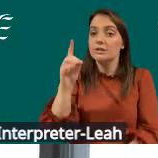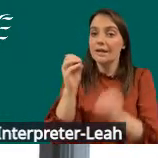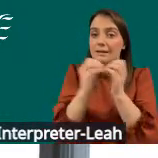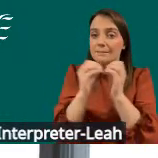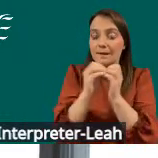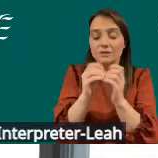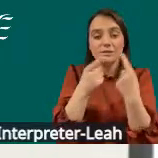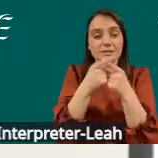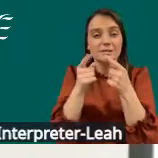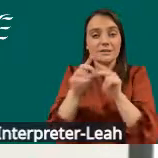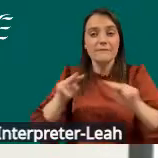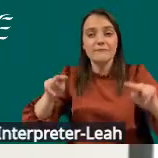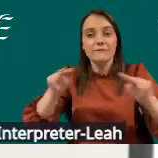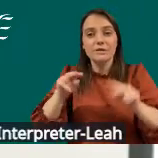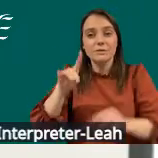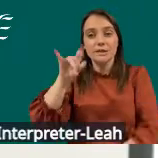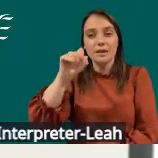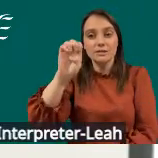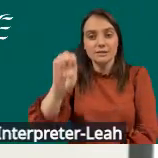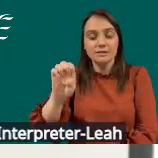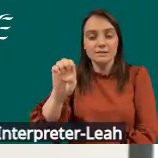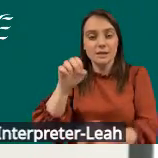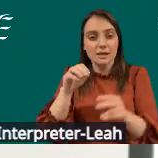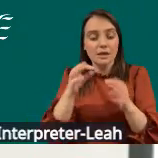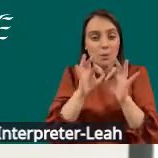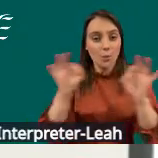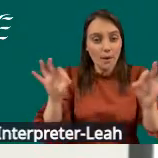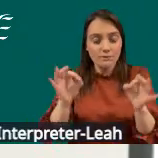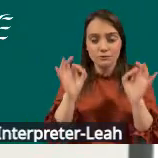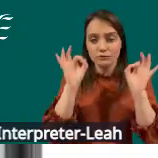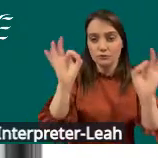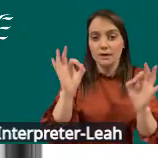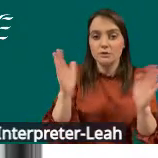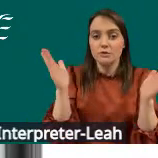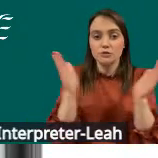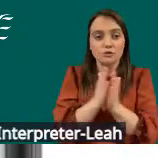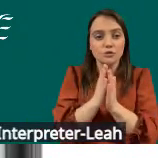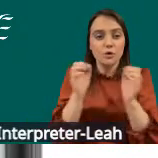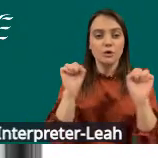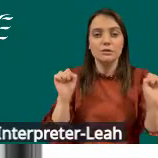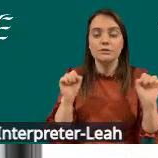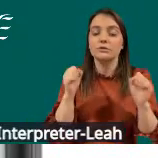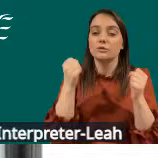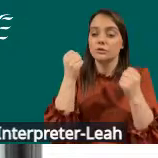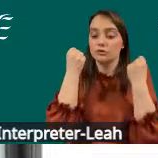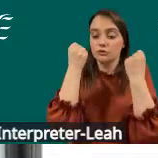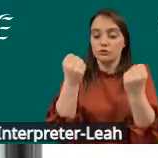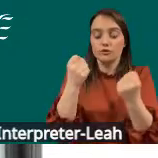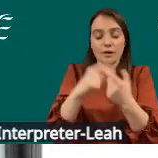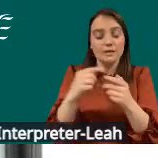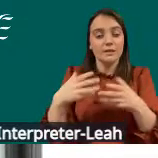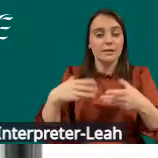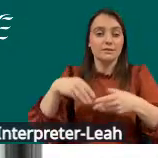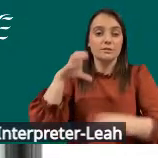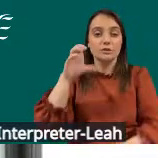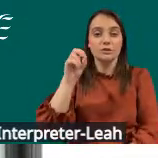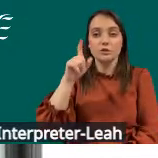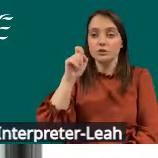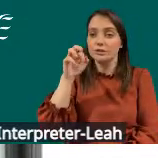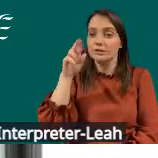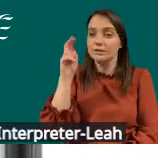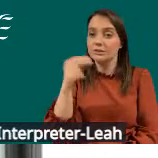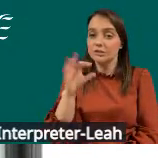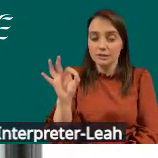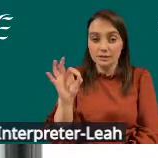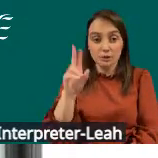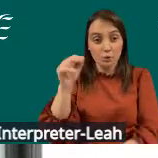website. They're excellent, short, simple strength training and conditioning videos, and you can follow these at home without joining a